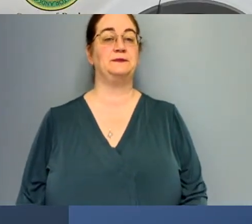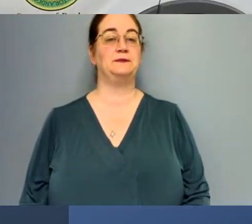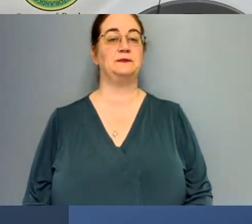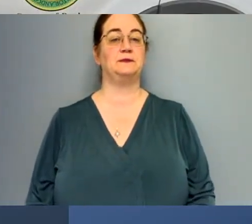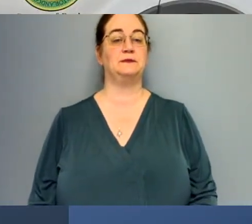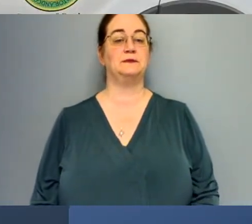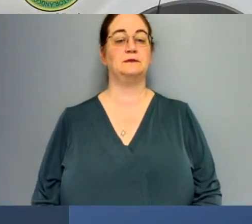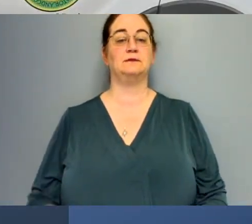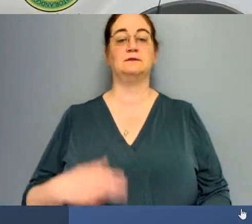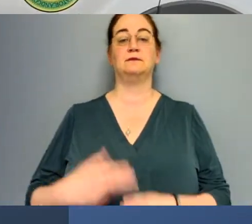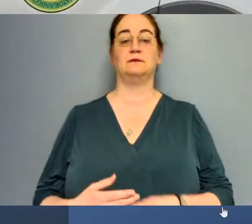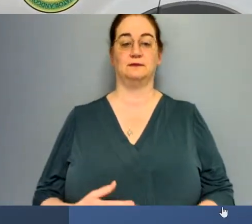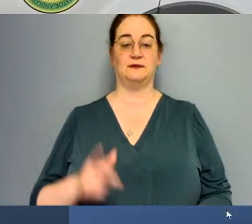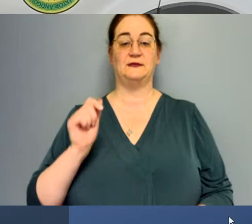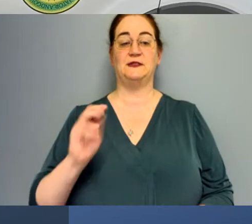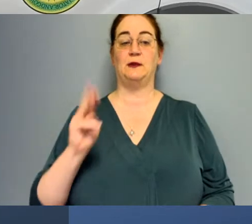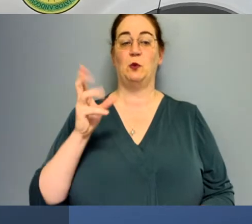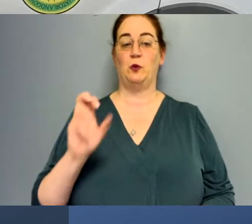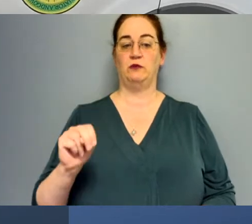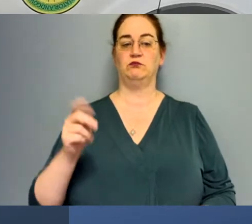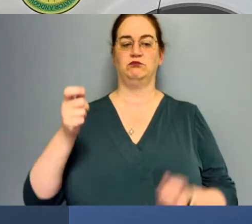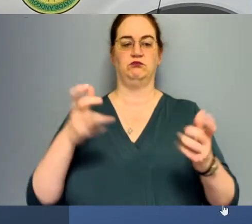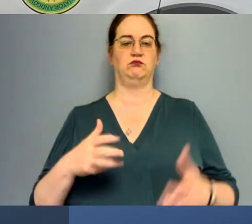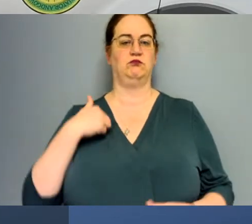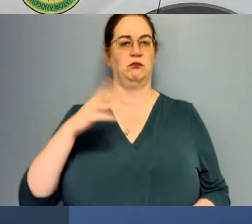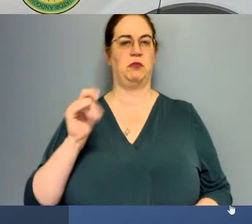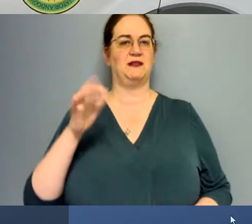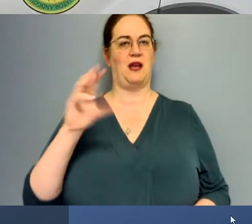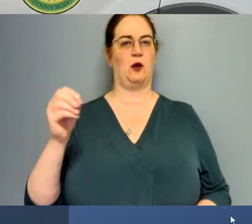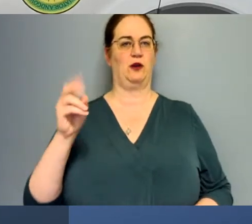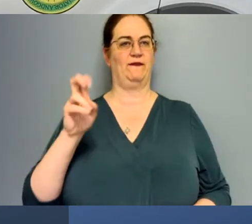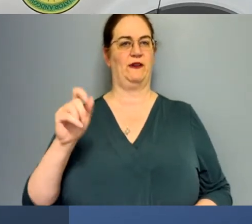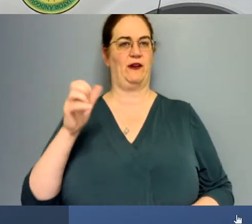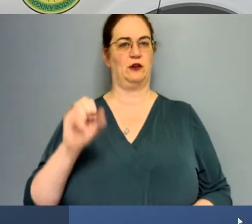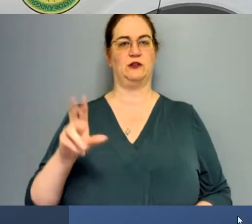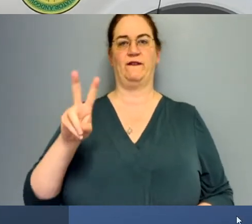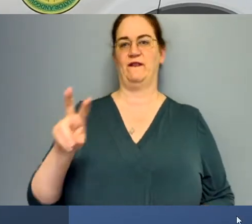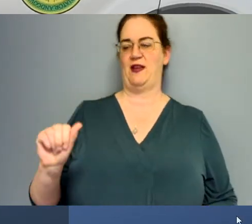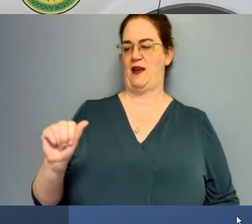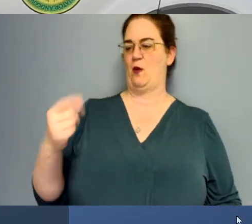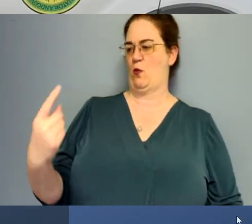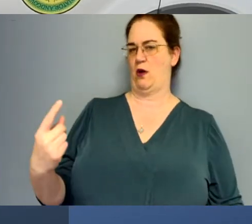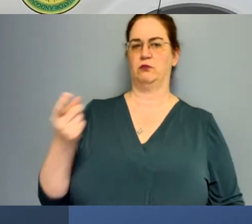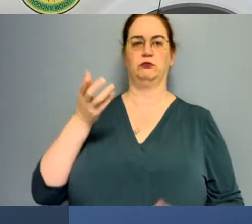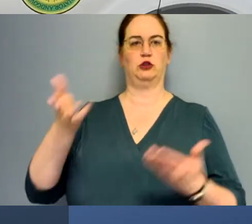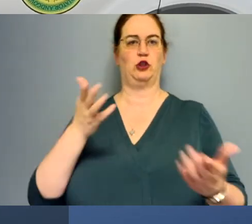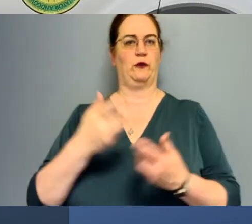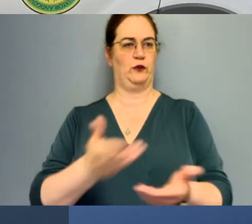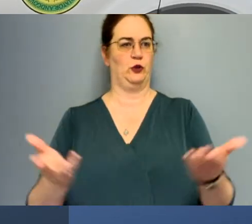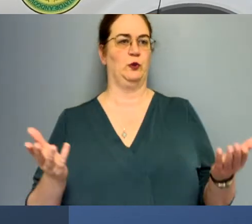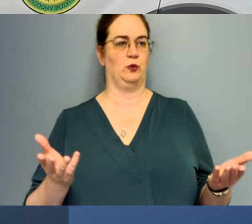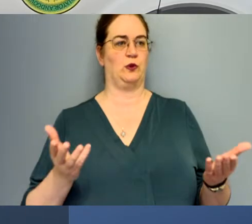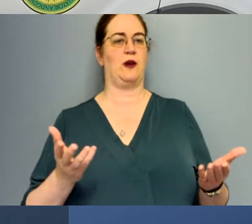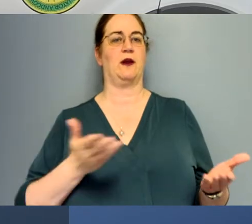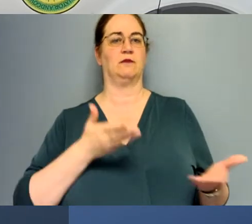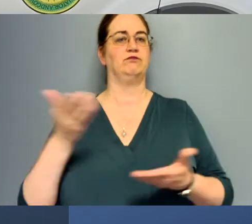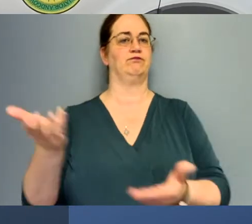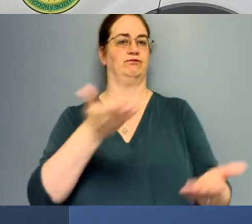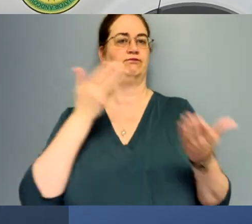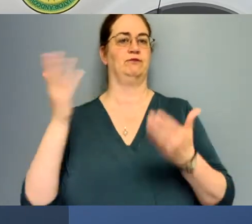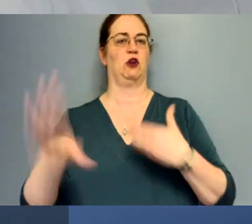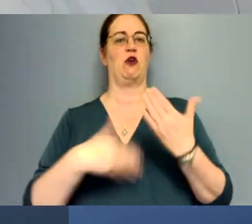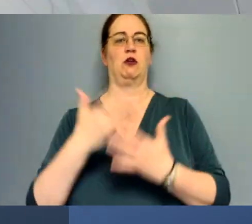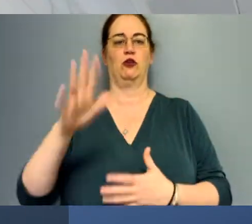My name's Tim Wynn, Director of Bucks County Veterans Affairs, and I'm here with VA1, ready to serve you and get you to all your